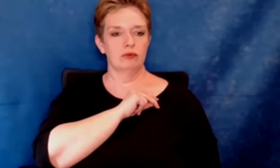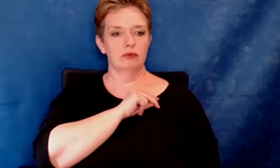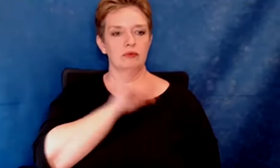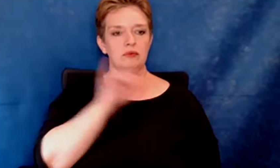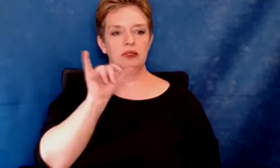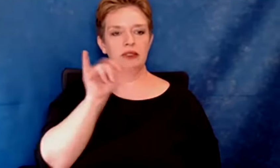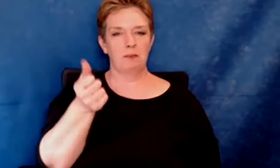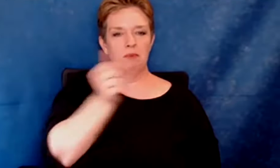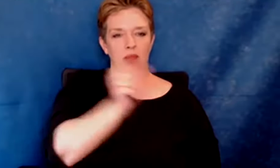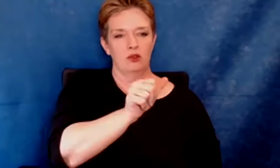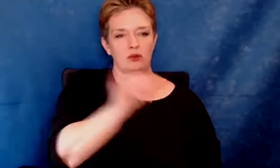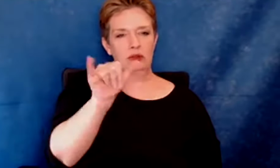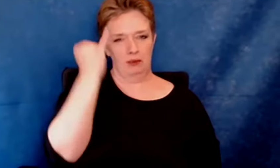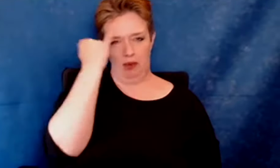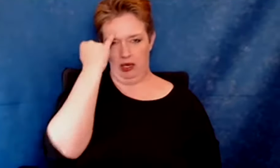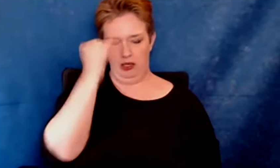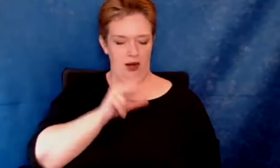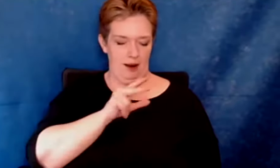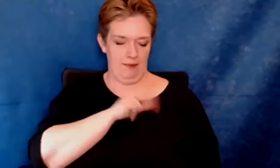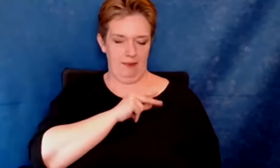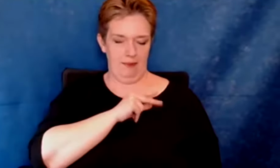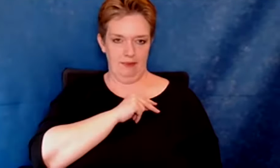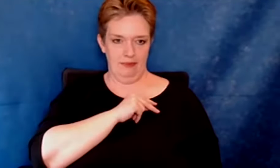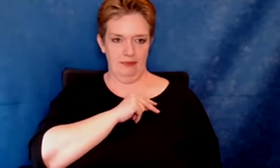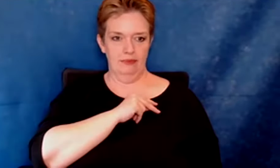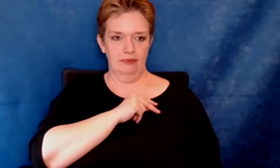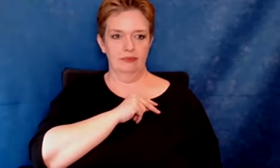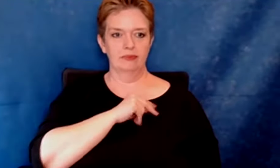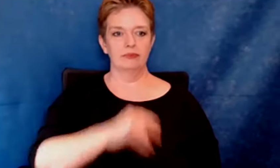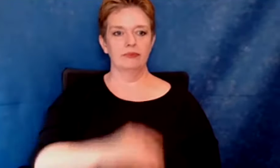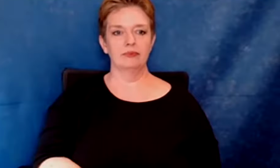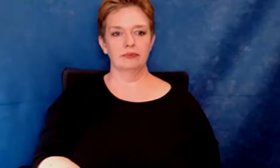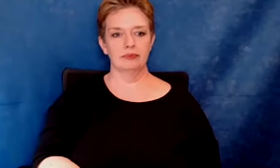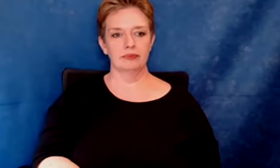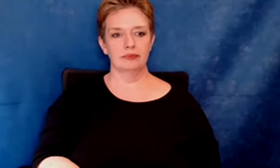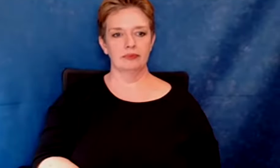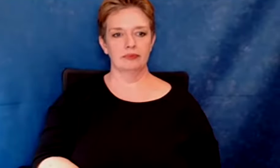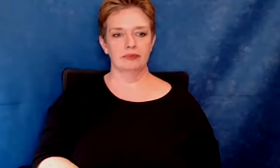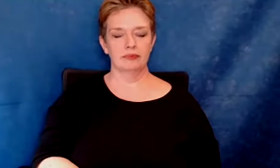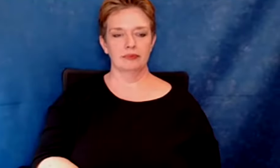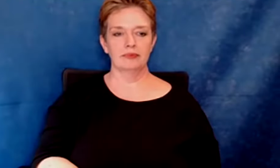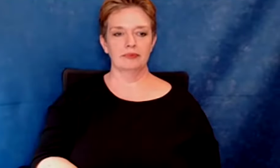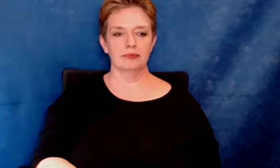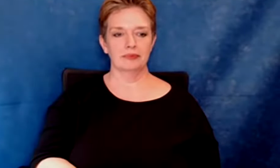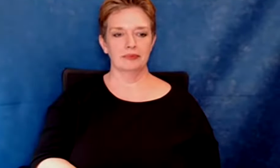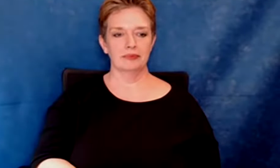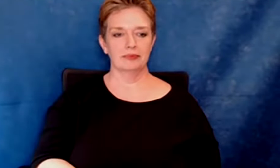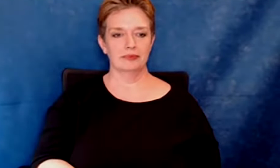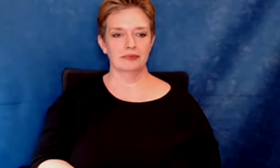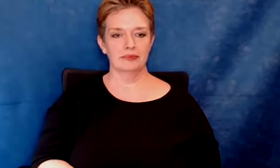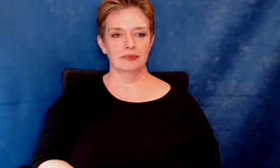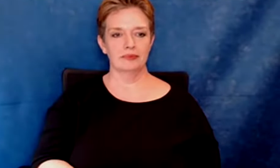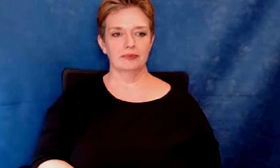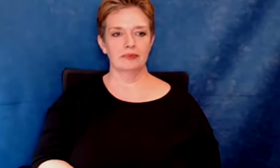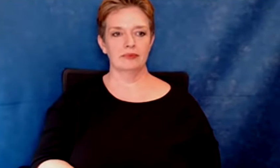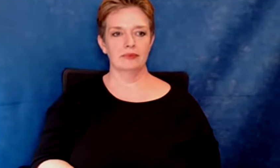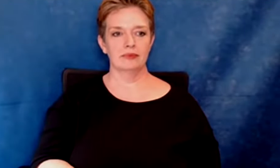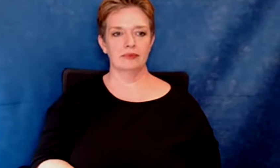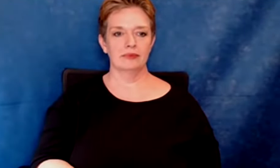here with a little spring back pin. And that